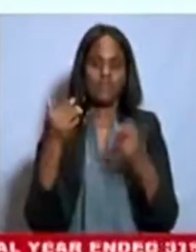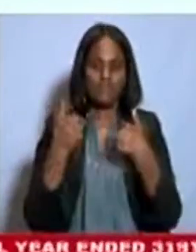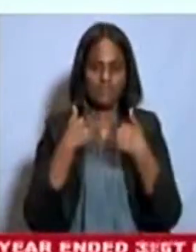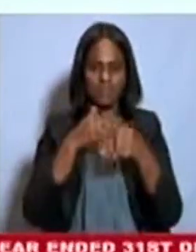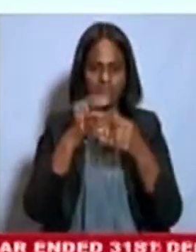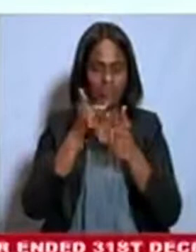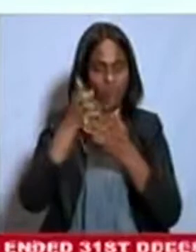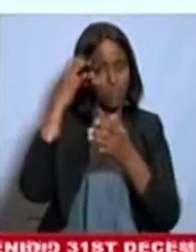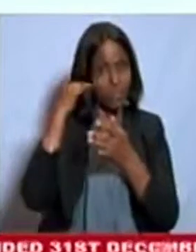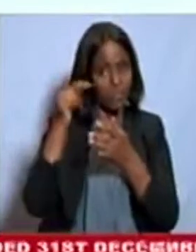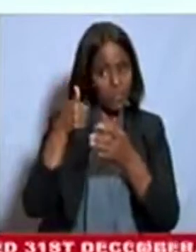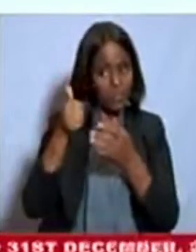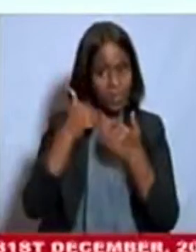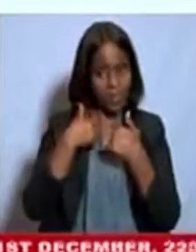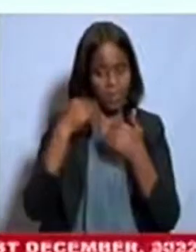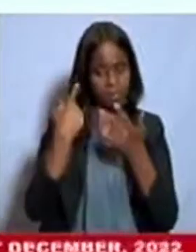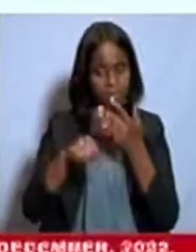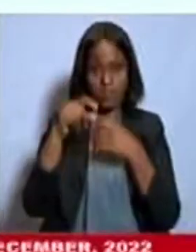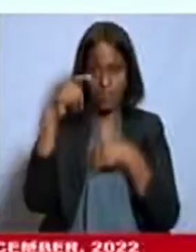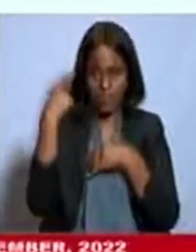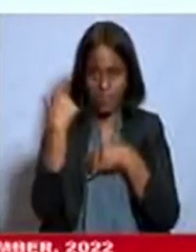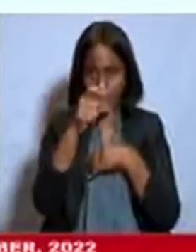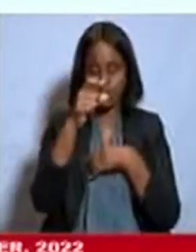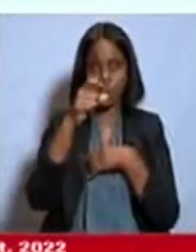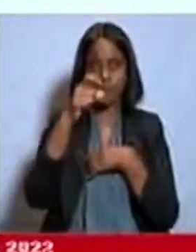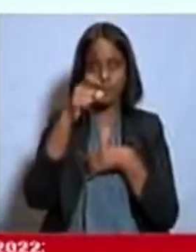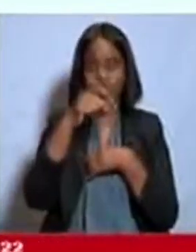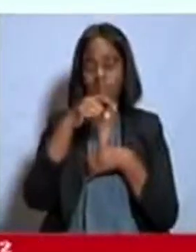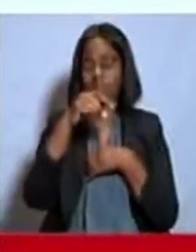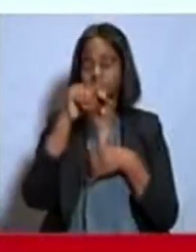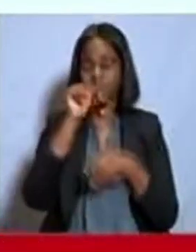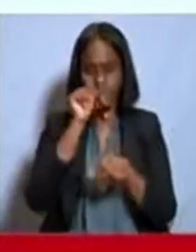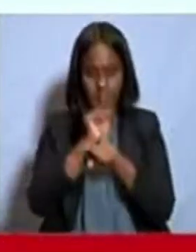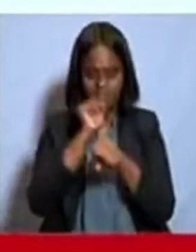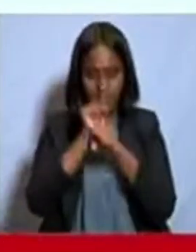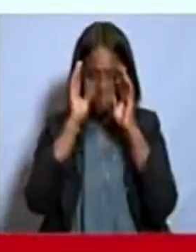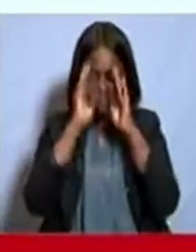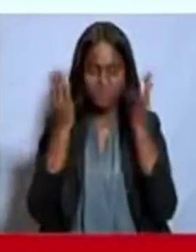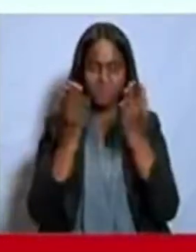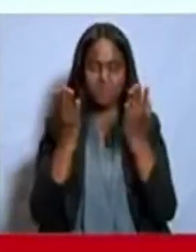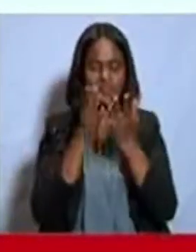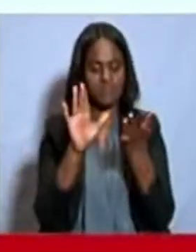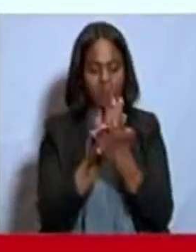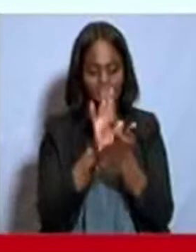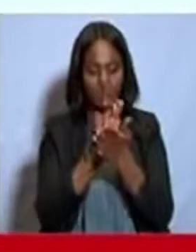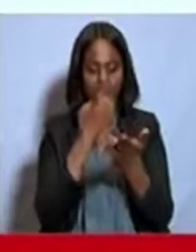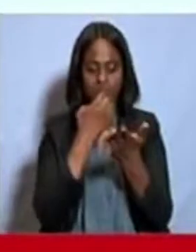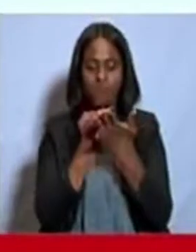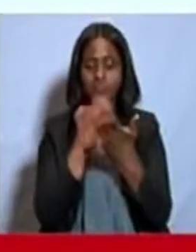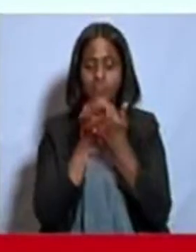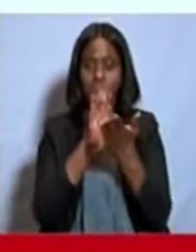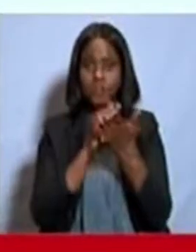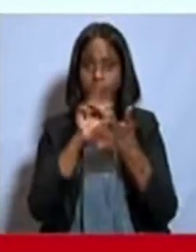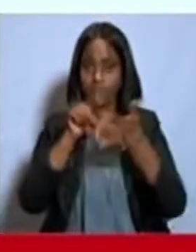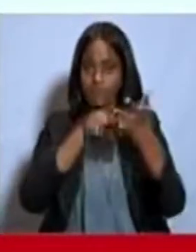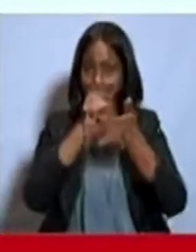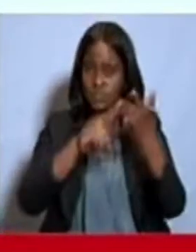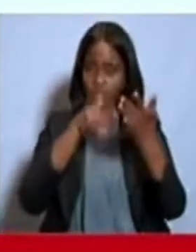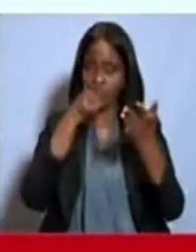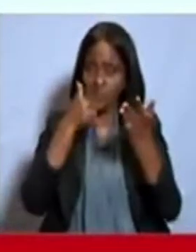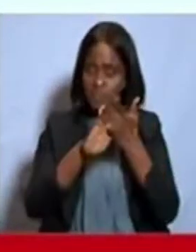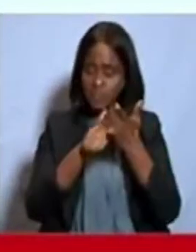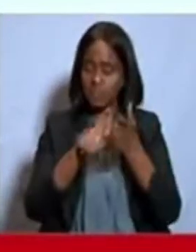respective officer has been charged for negligence of duty. Documentary evidence, termination letter to